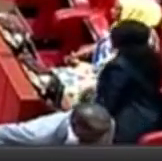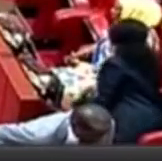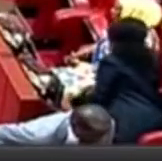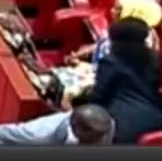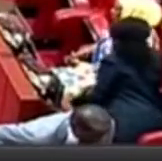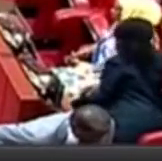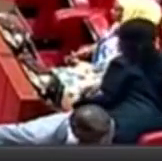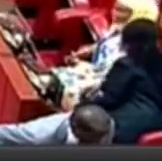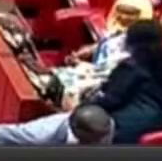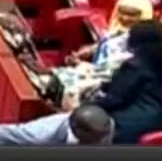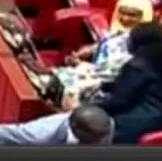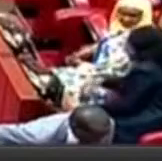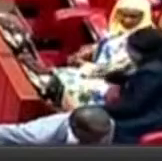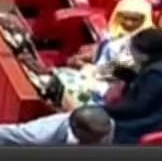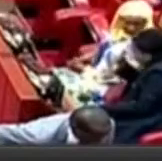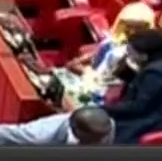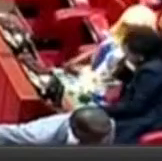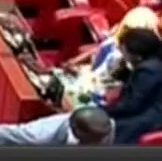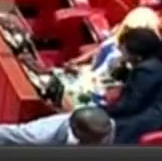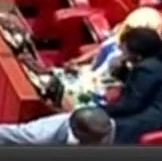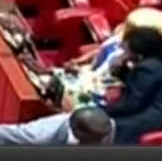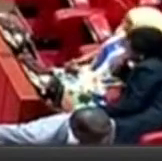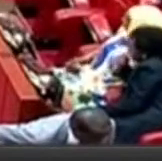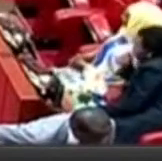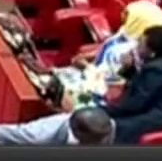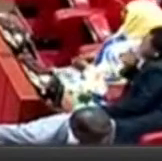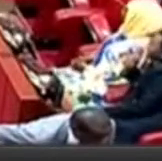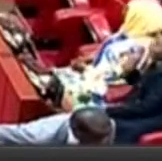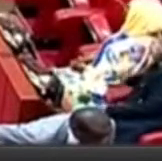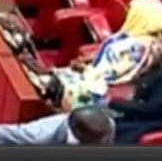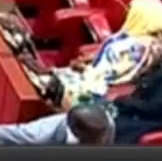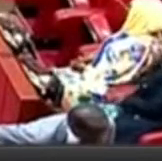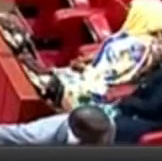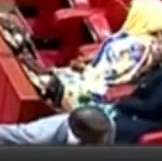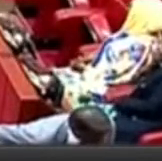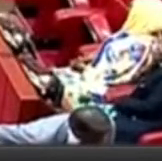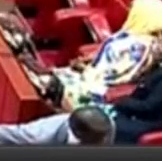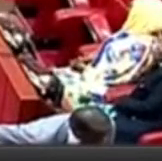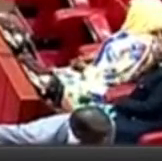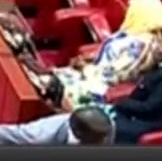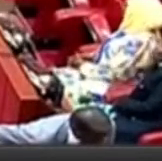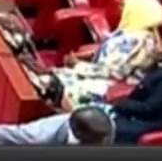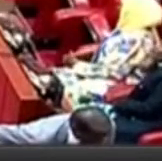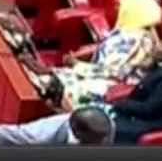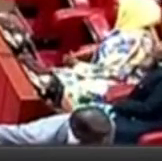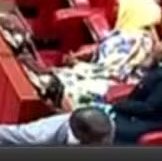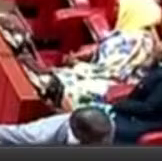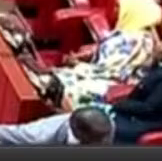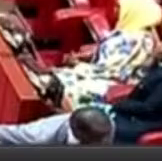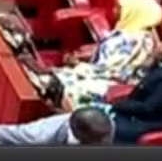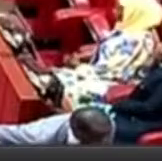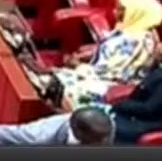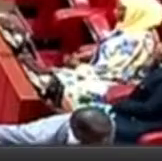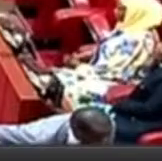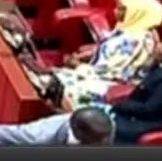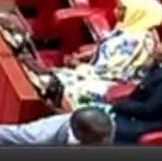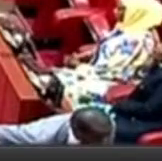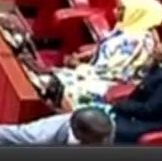Standing Order 71 of the National Assembly talks about technical